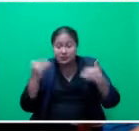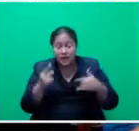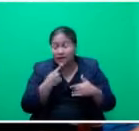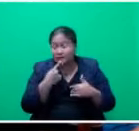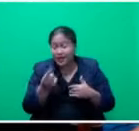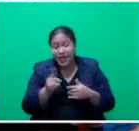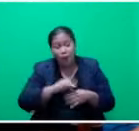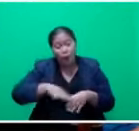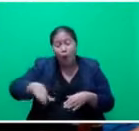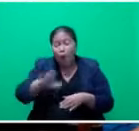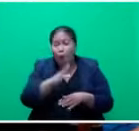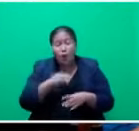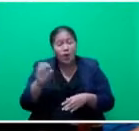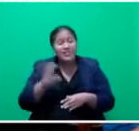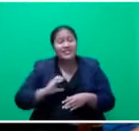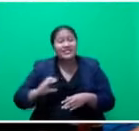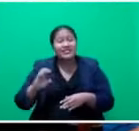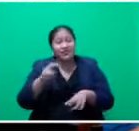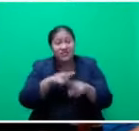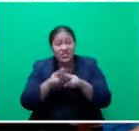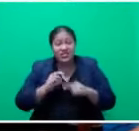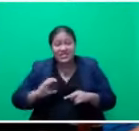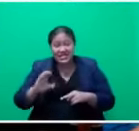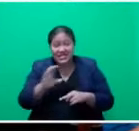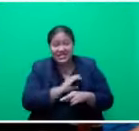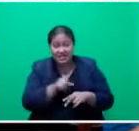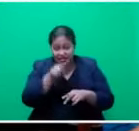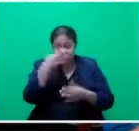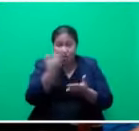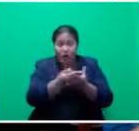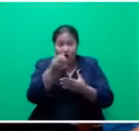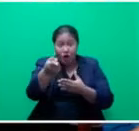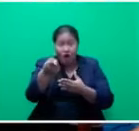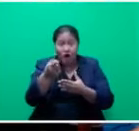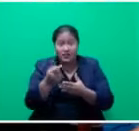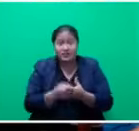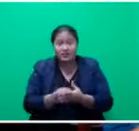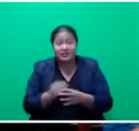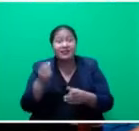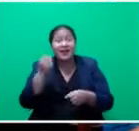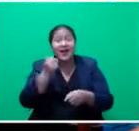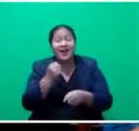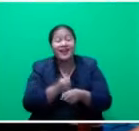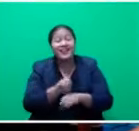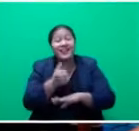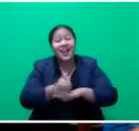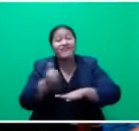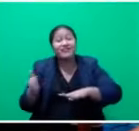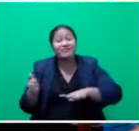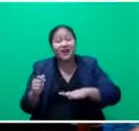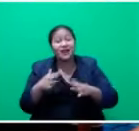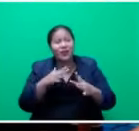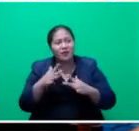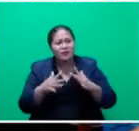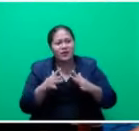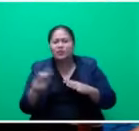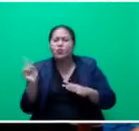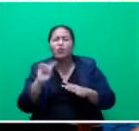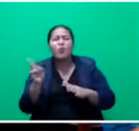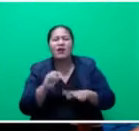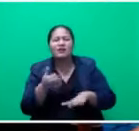the internet and read it. This is on government website. What is the so-called economic recovery